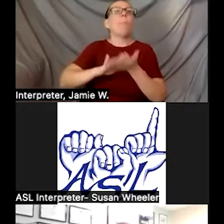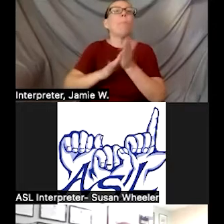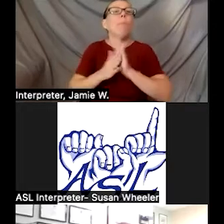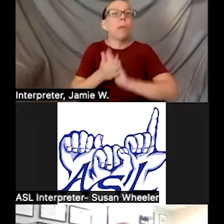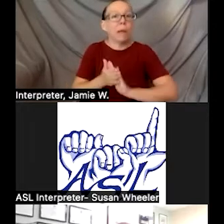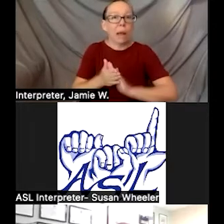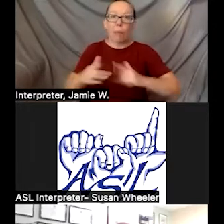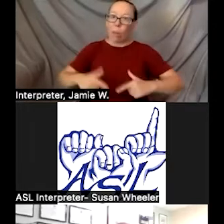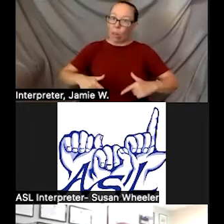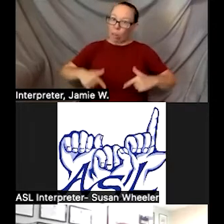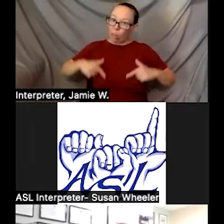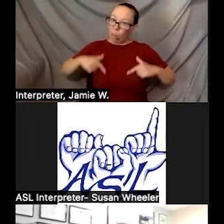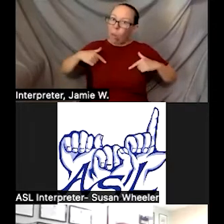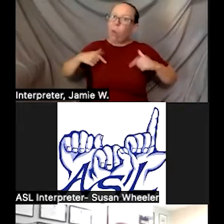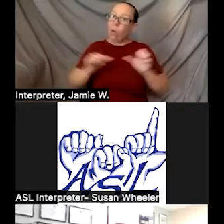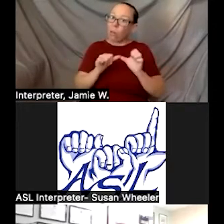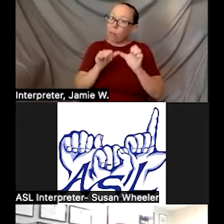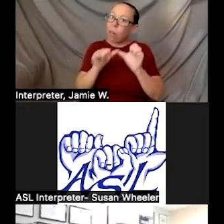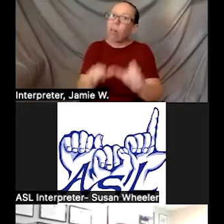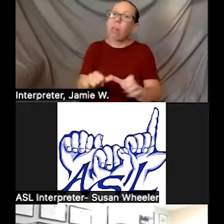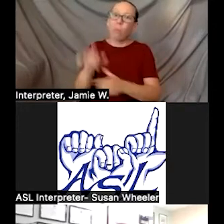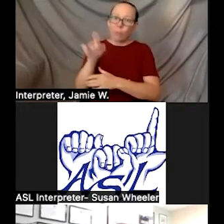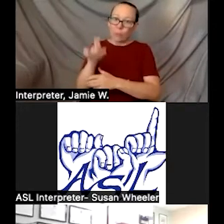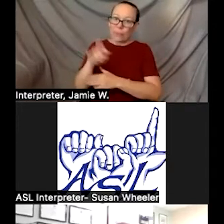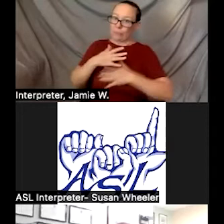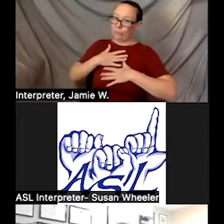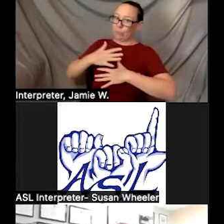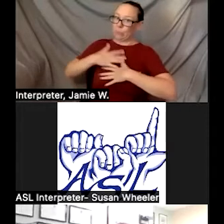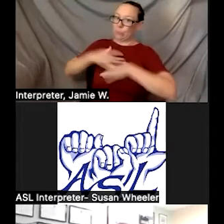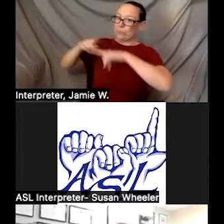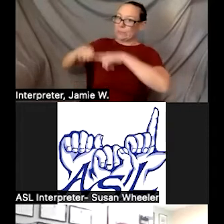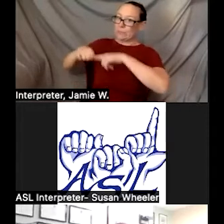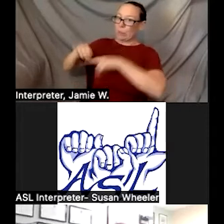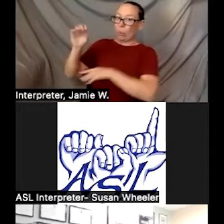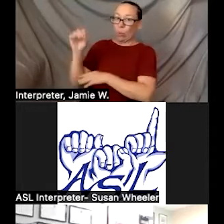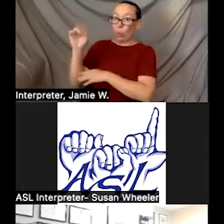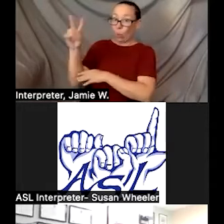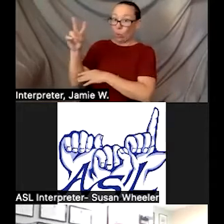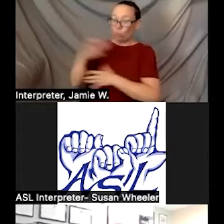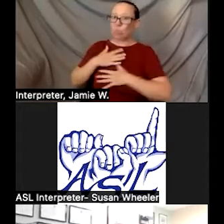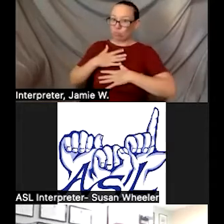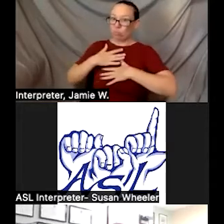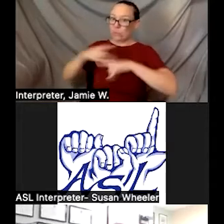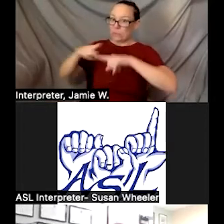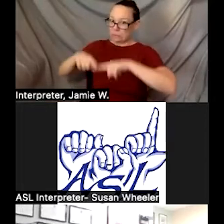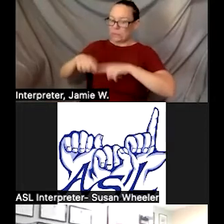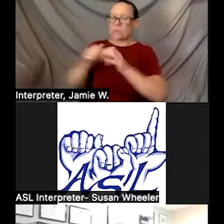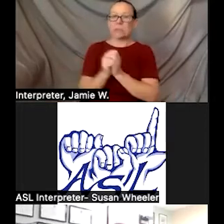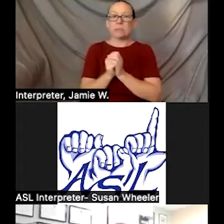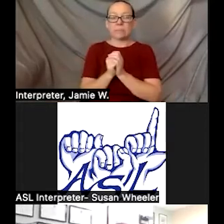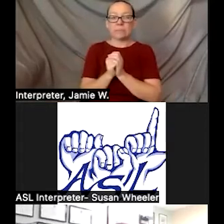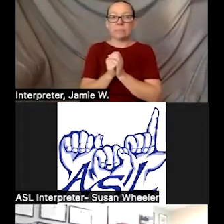especially if you're unable to get oxygen concentrators and you're dependent on e-cylinders, especially early